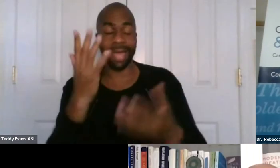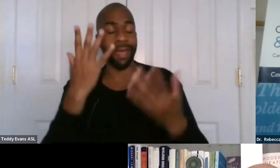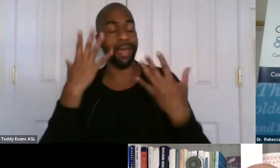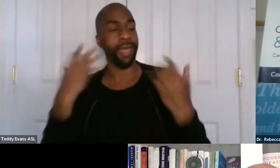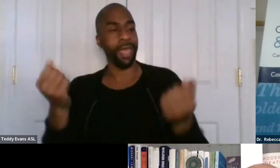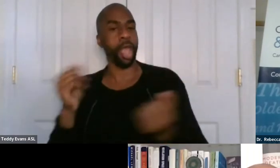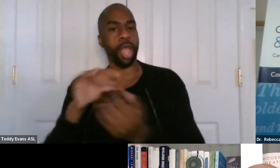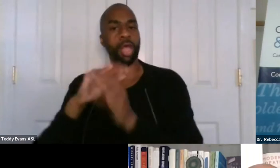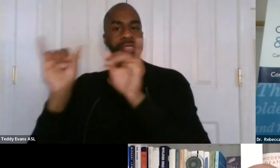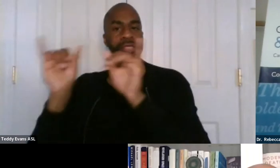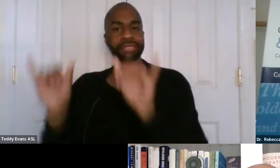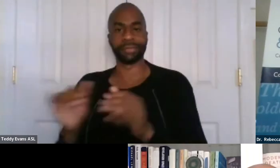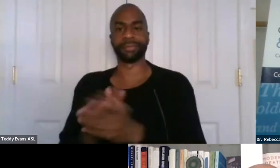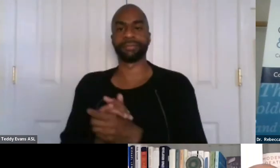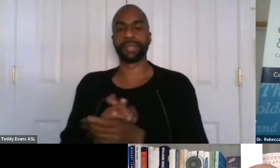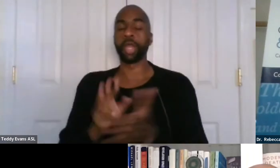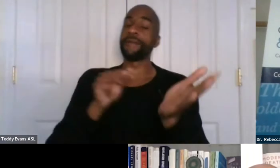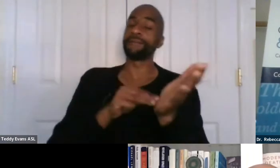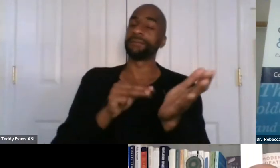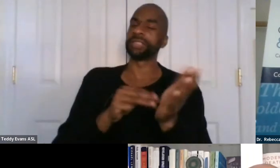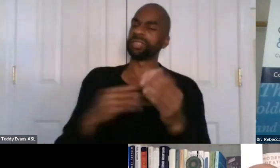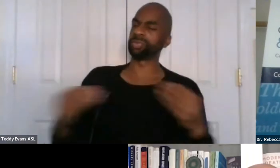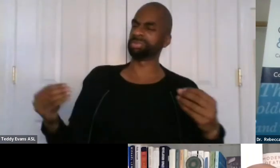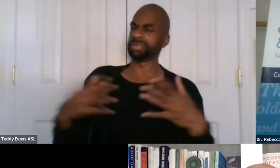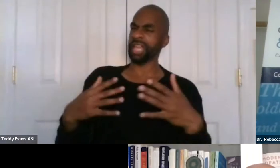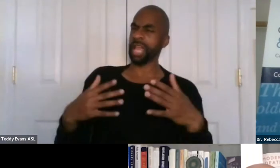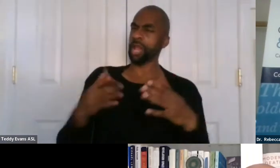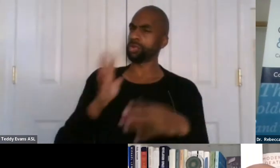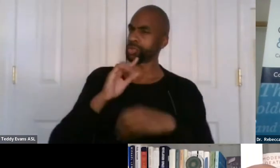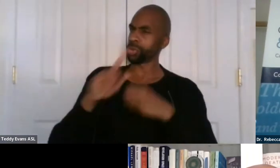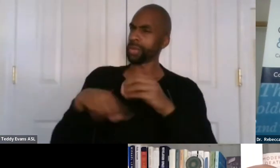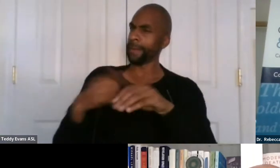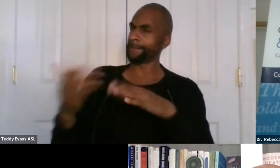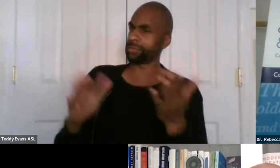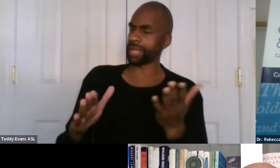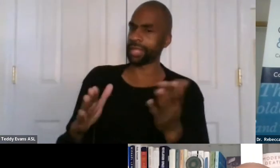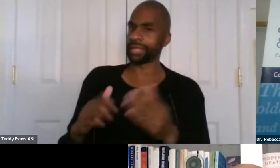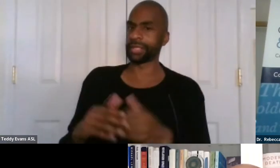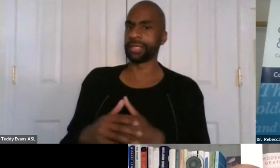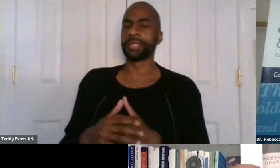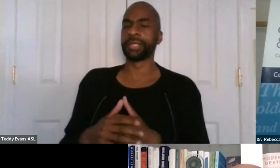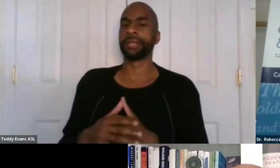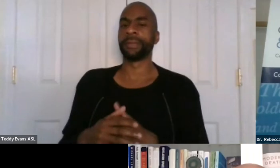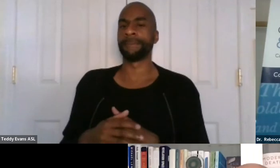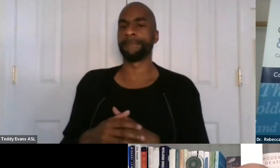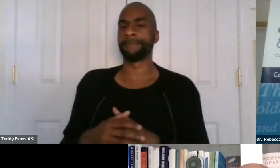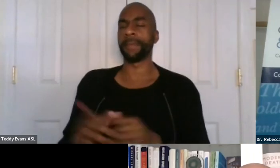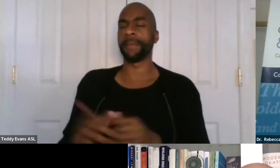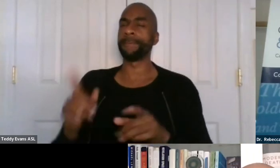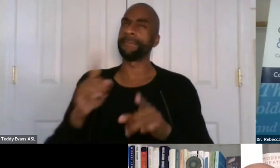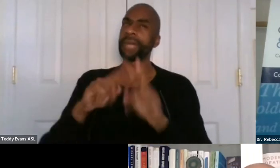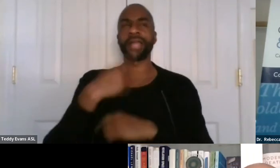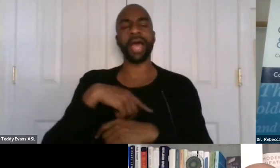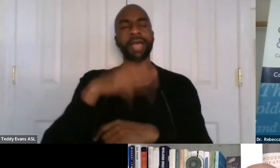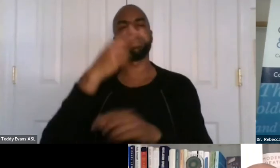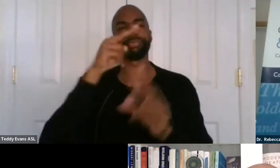physicians are afraid of talking about death. I think they've just never, it's been, but I might, but again, I look to the younger generation and I feel, and